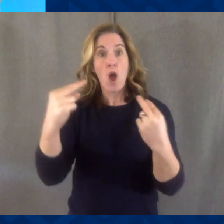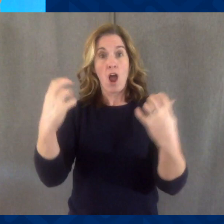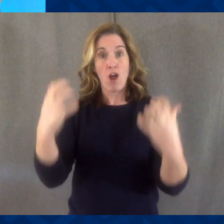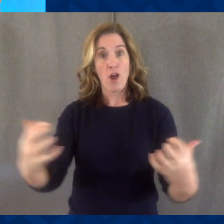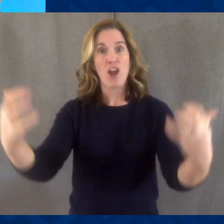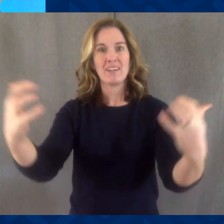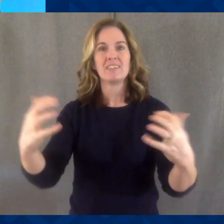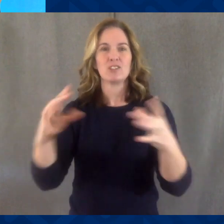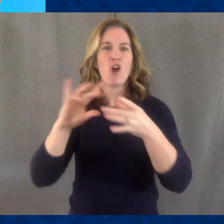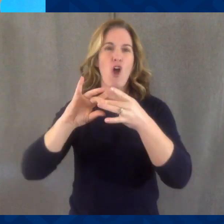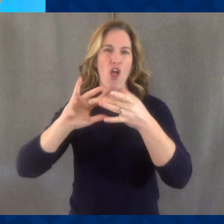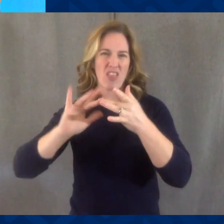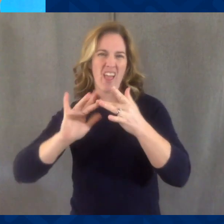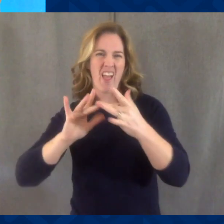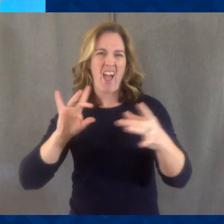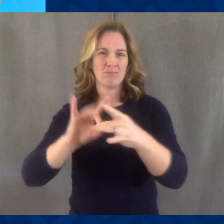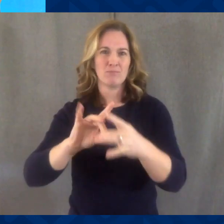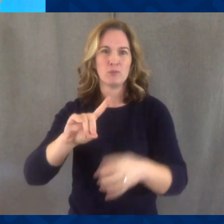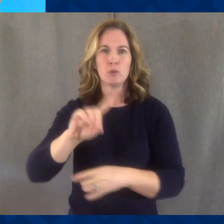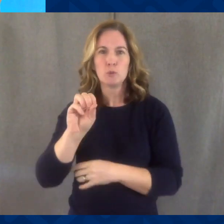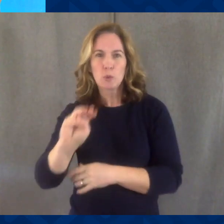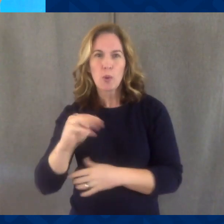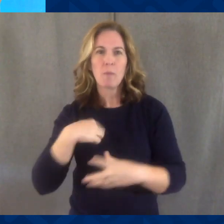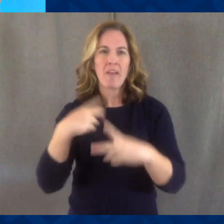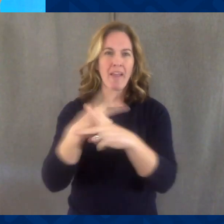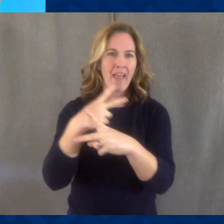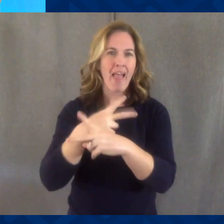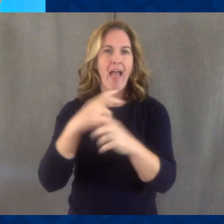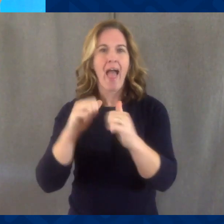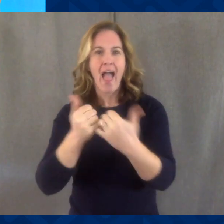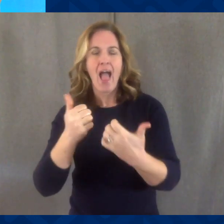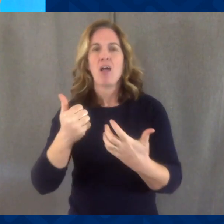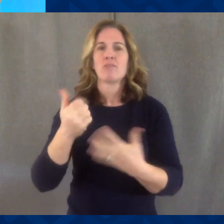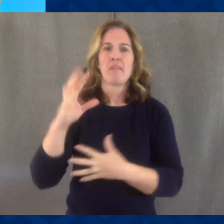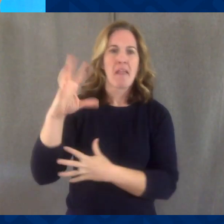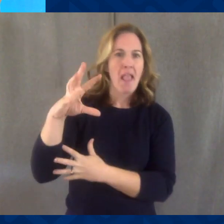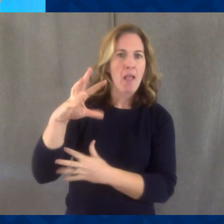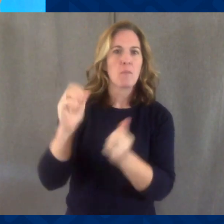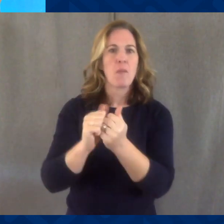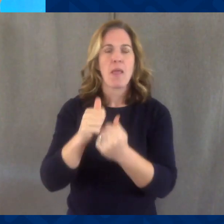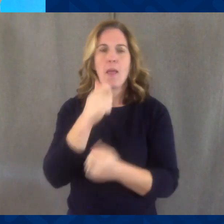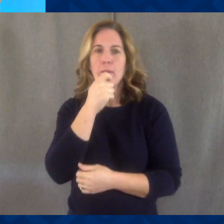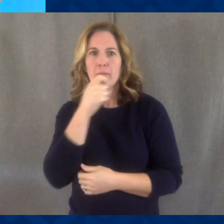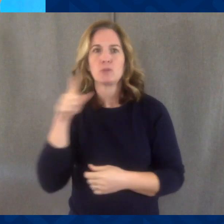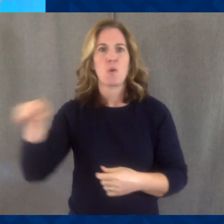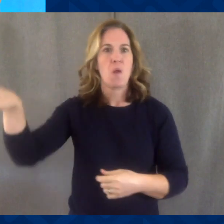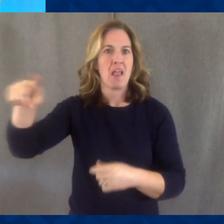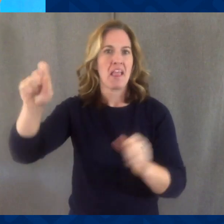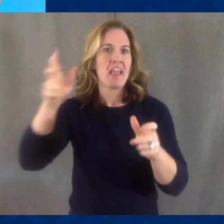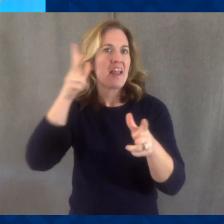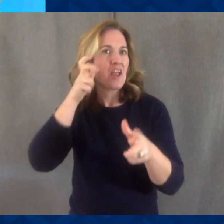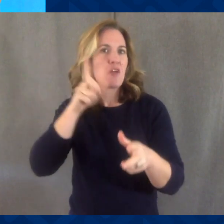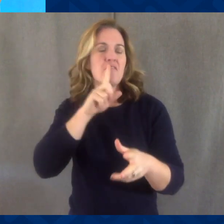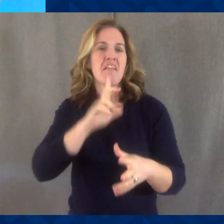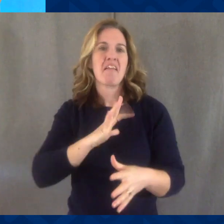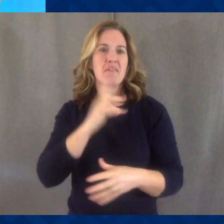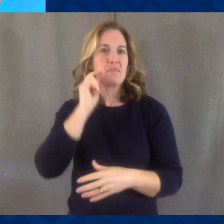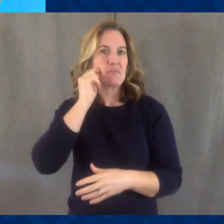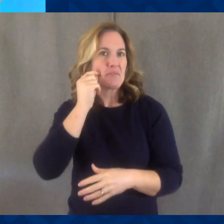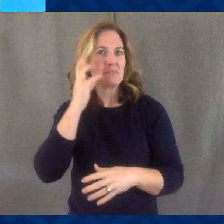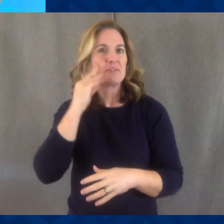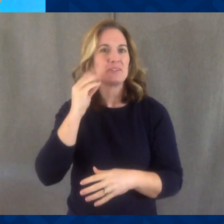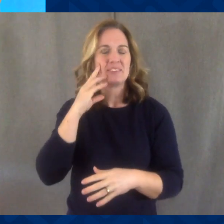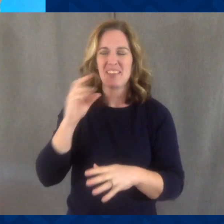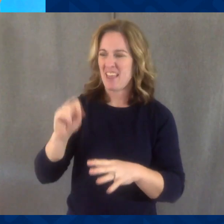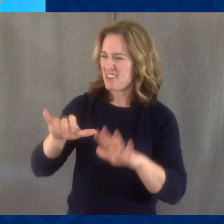way to hook up a professional camera and a microphone, okay. And it's going to be a really cool experience for everybody. That's great. So we all get to celebrate what,